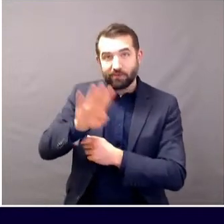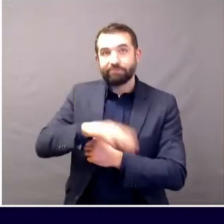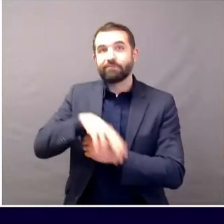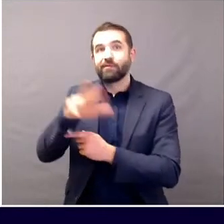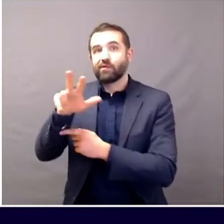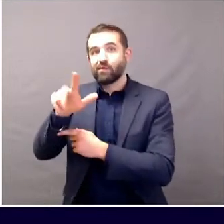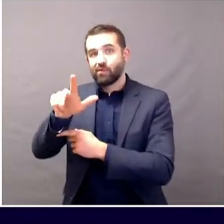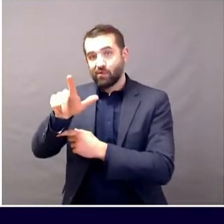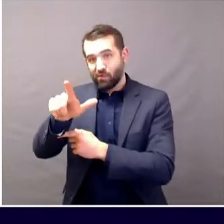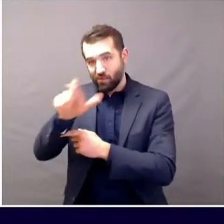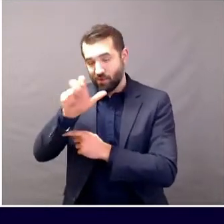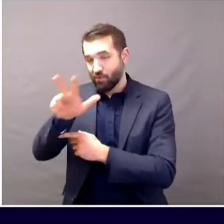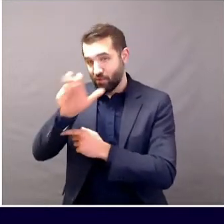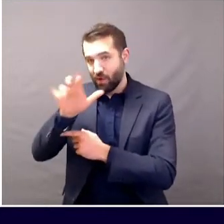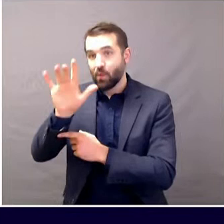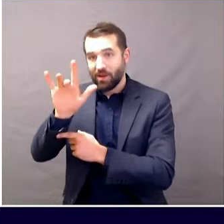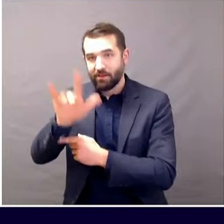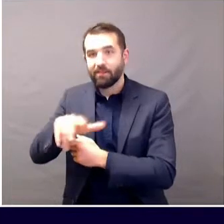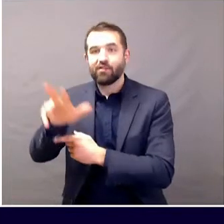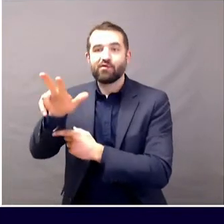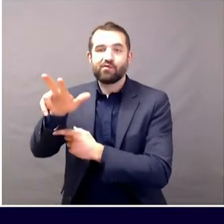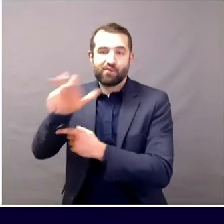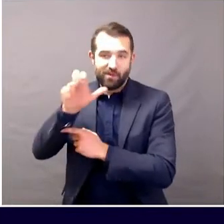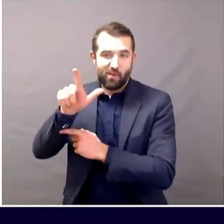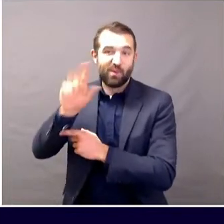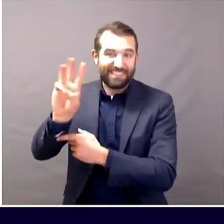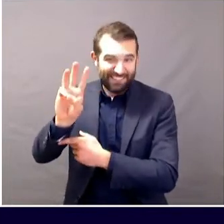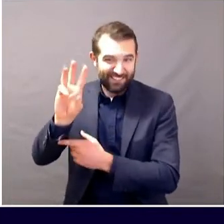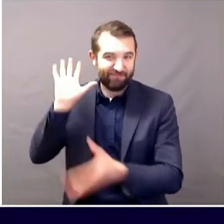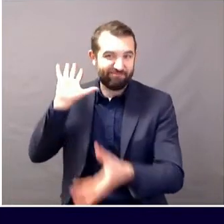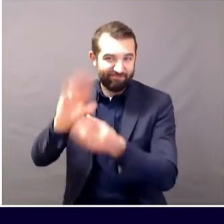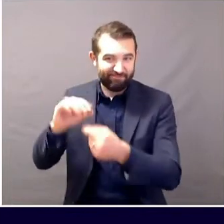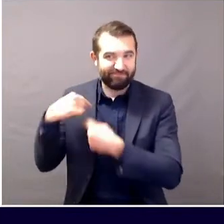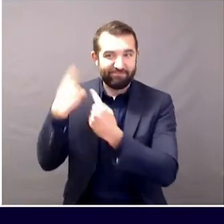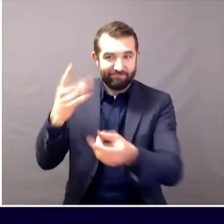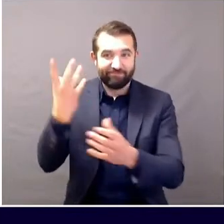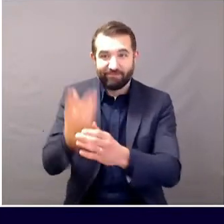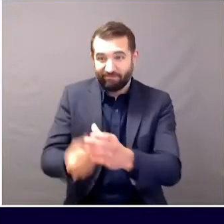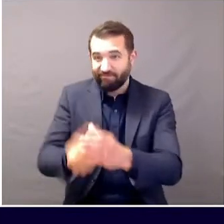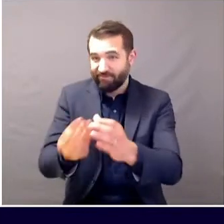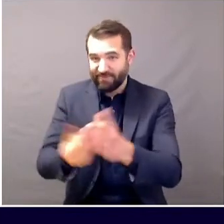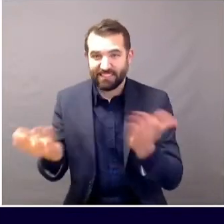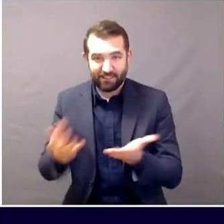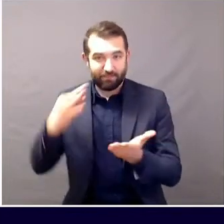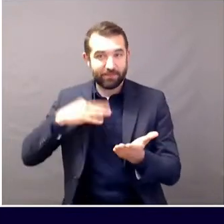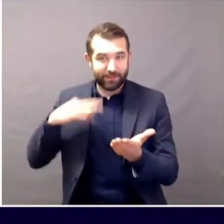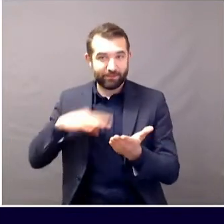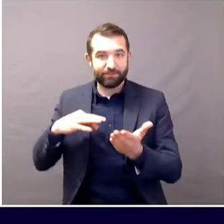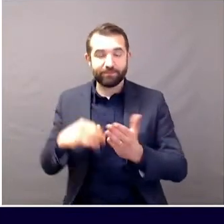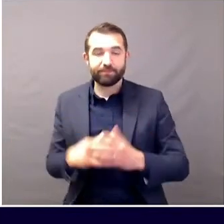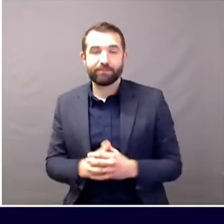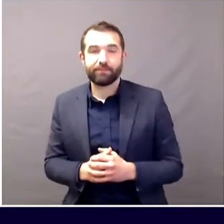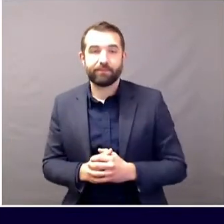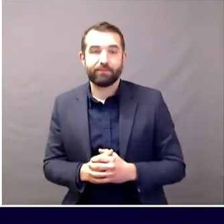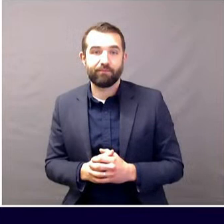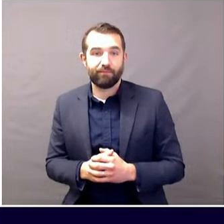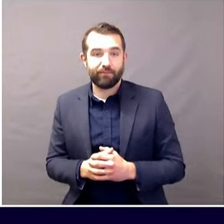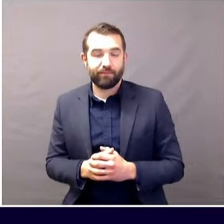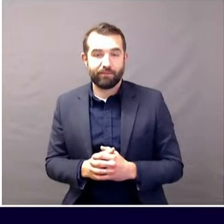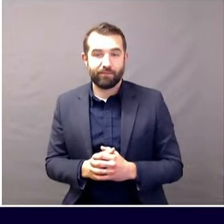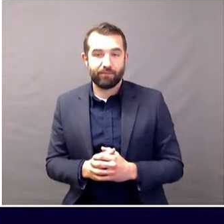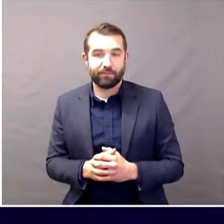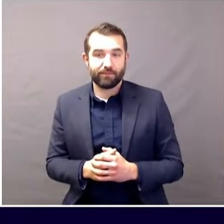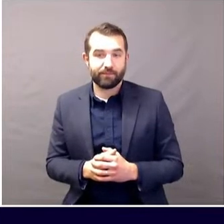325th, and 326th deaths associated with COVID-19 since we began